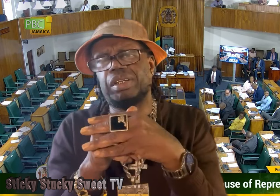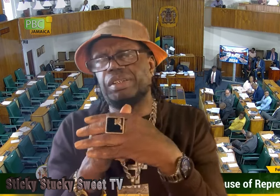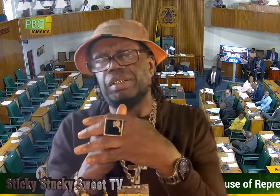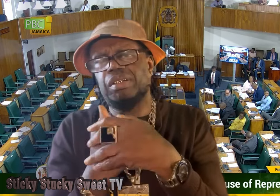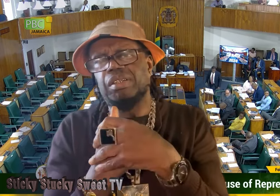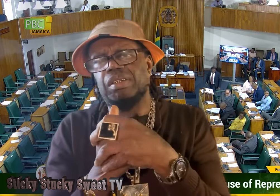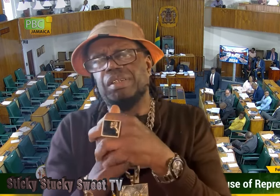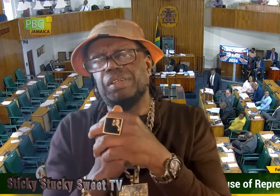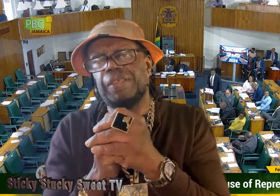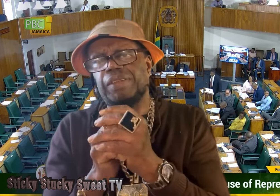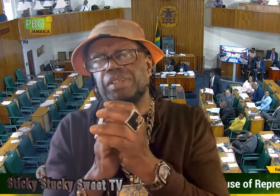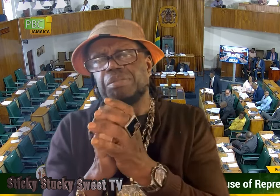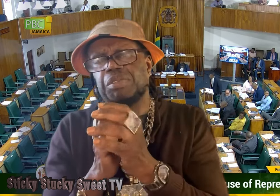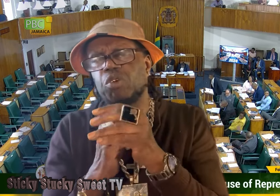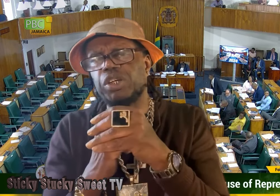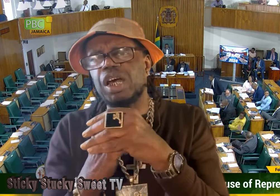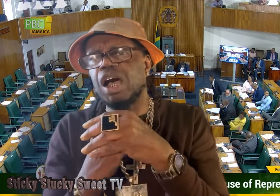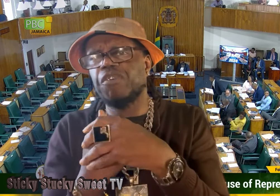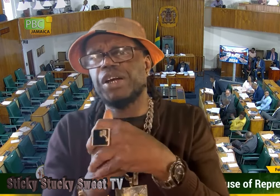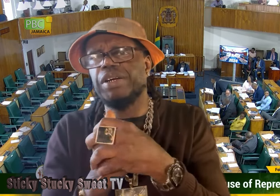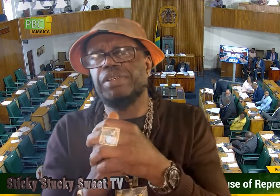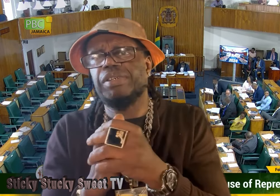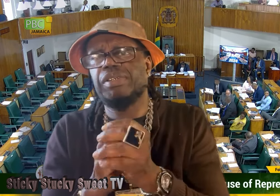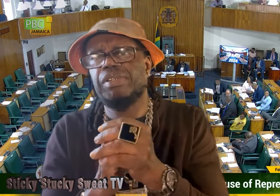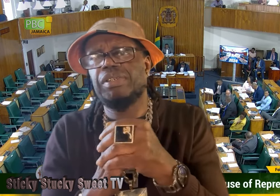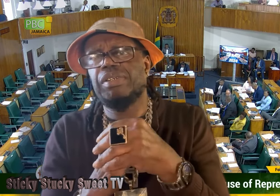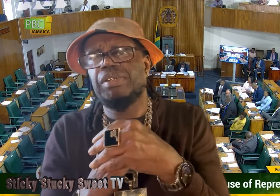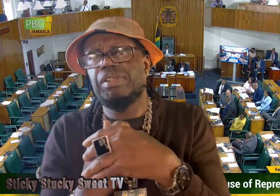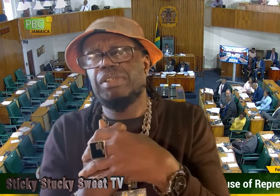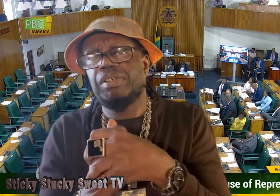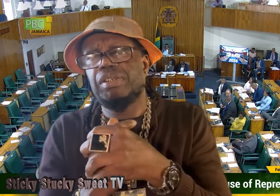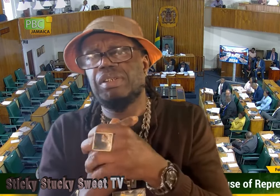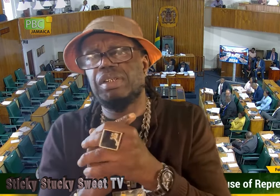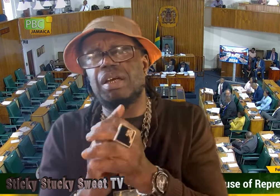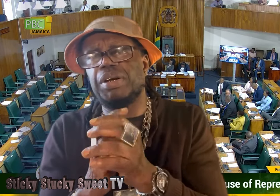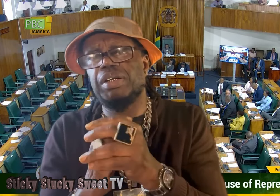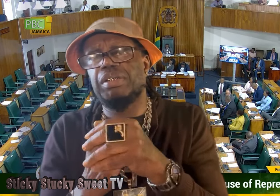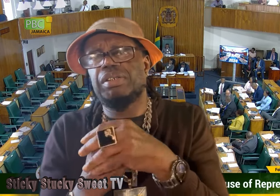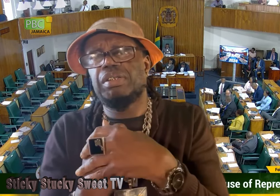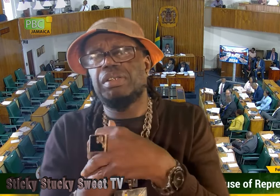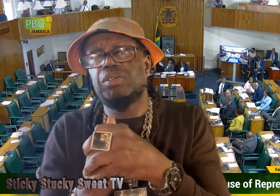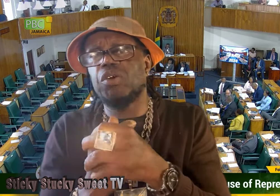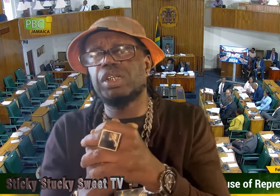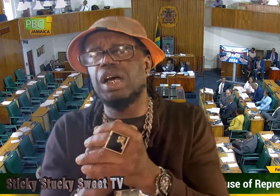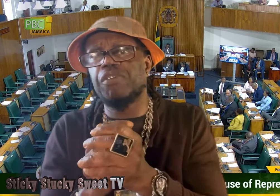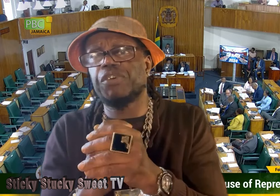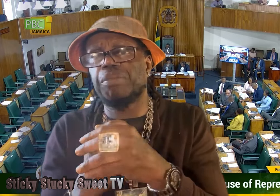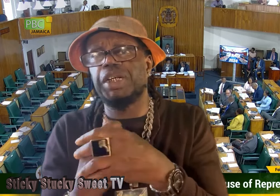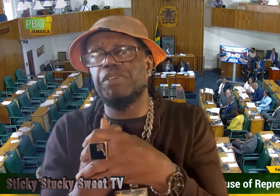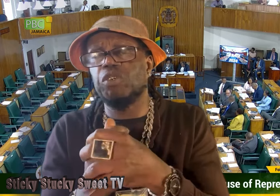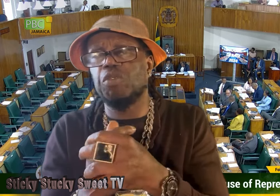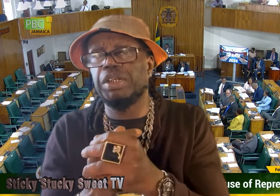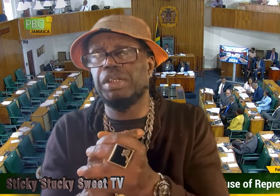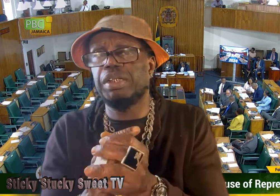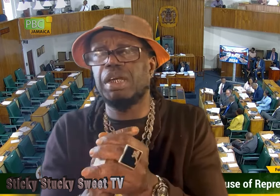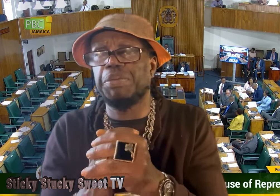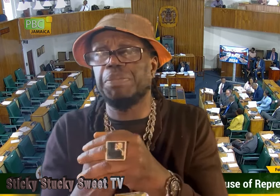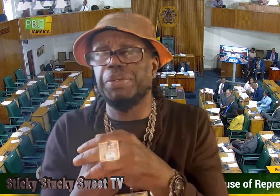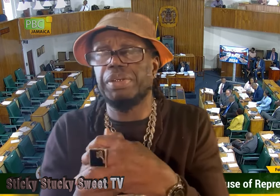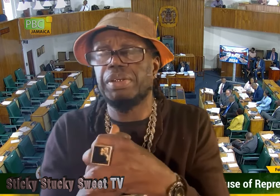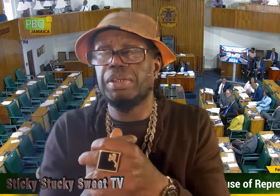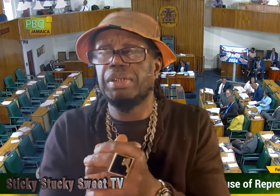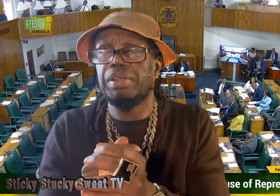Now, sir, Rosa Africa. Yeah, man, Rosa Africa. Believe you me,